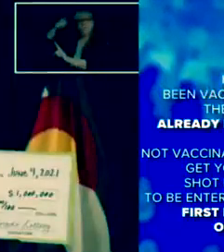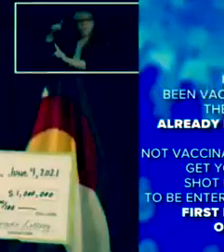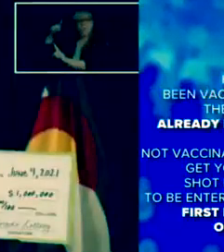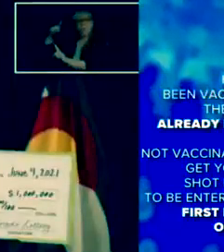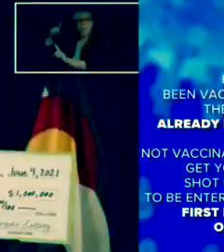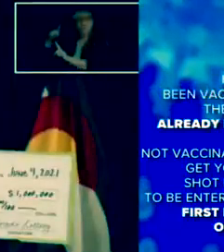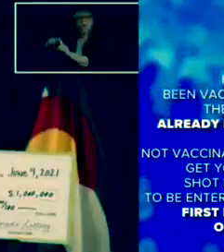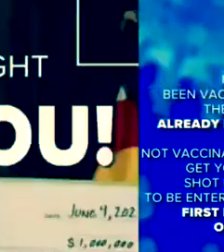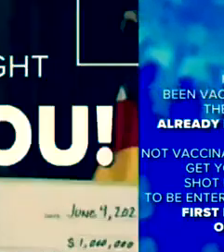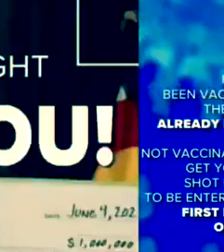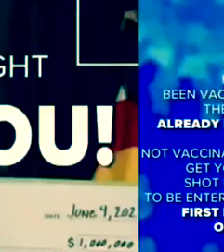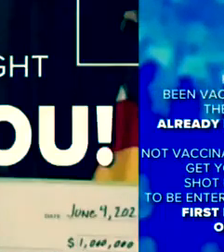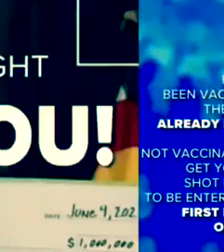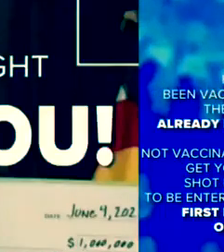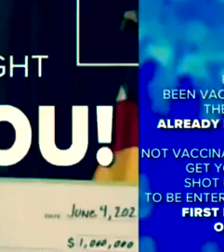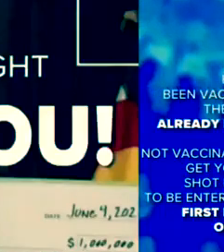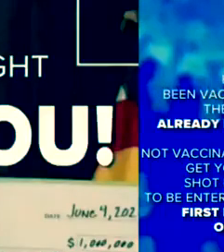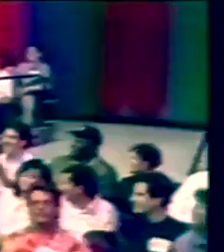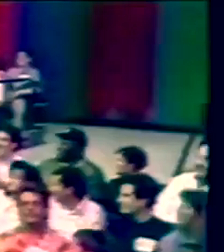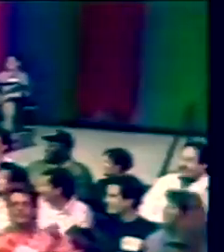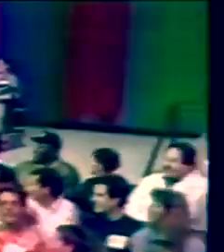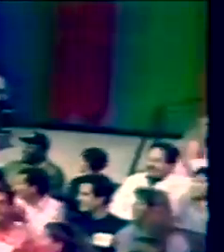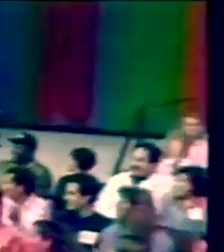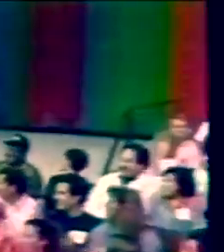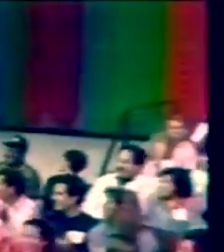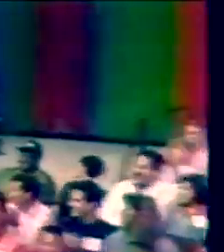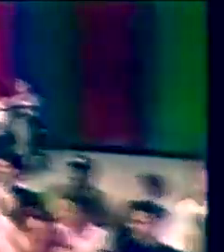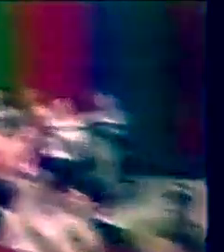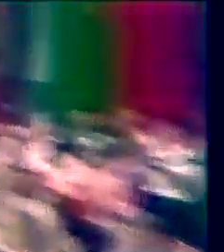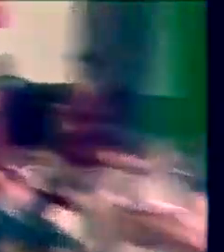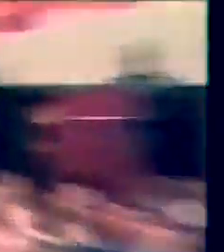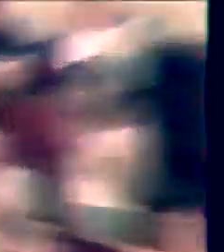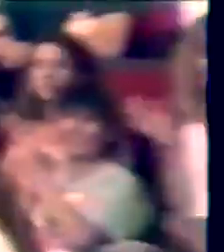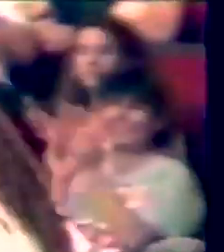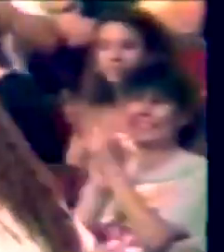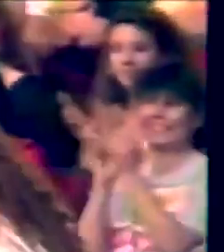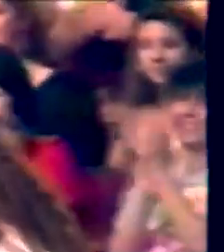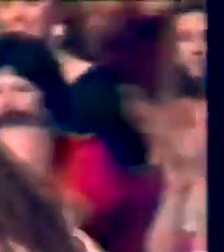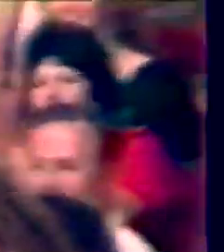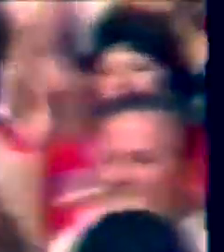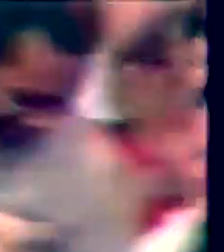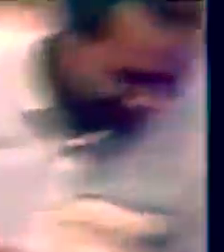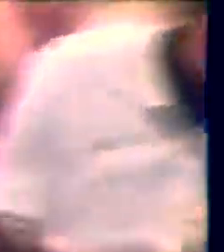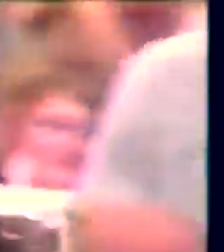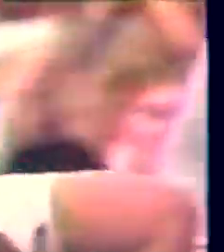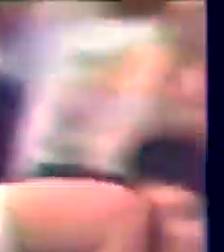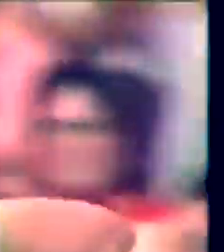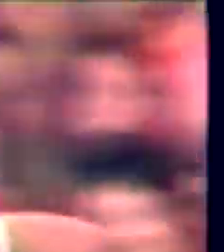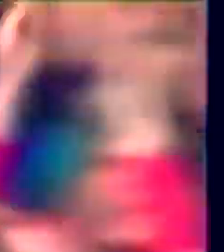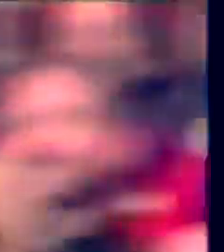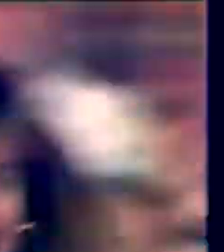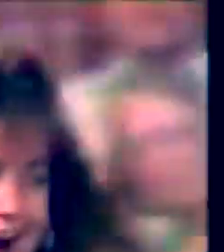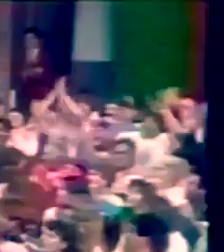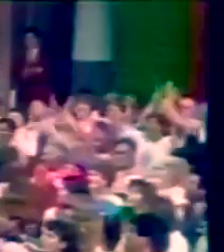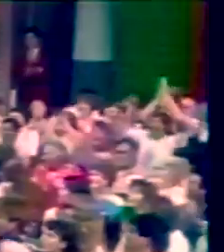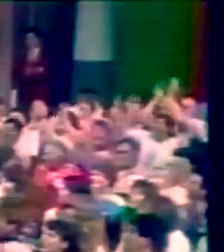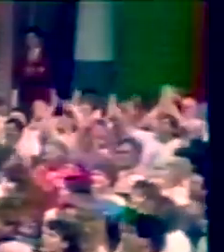drawing to make sure it goes right to you. Come on down. You're the next contestant on The Price is